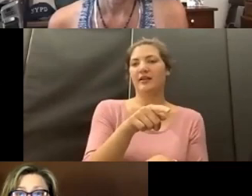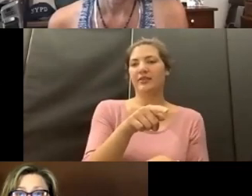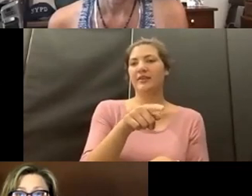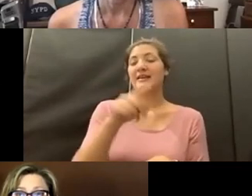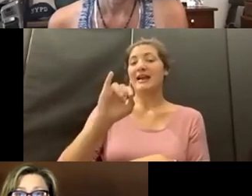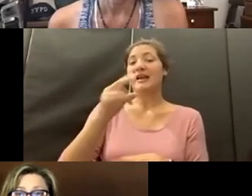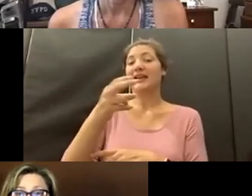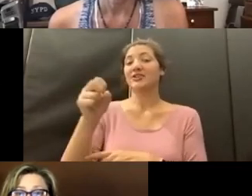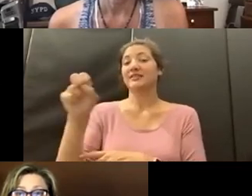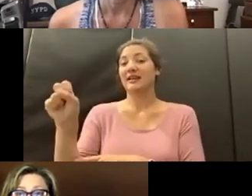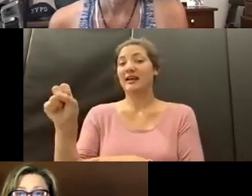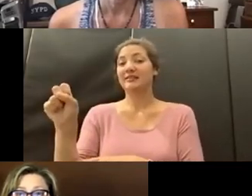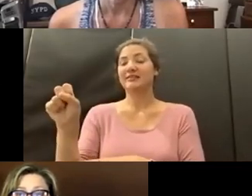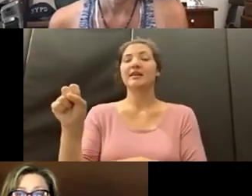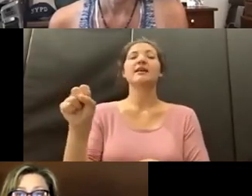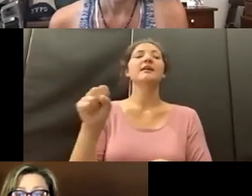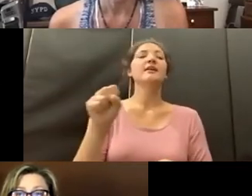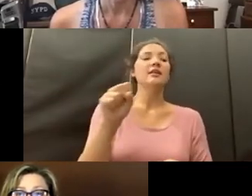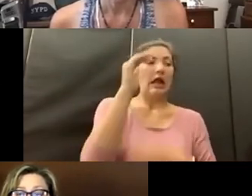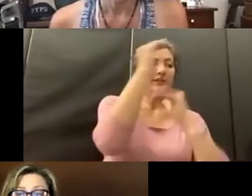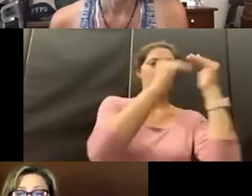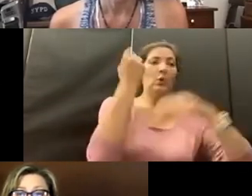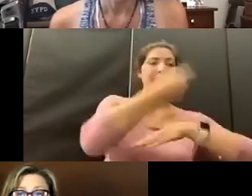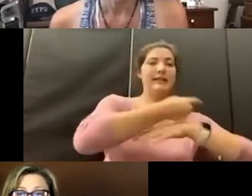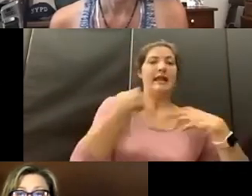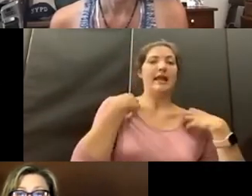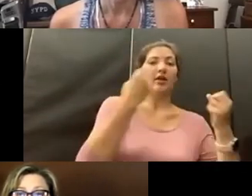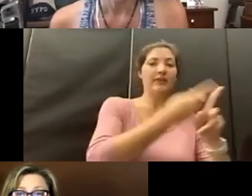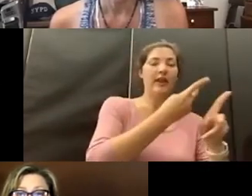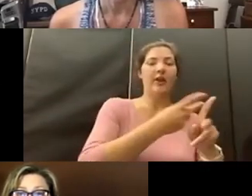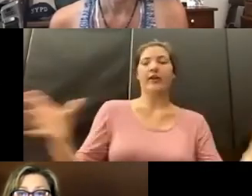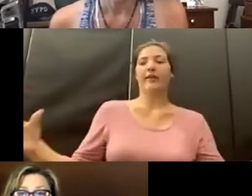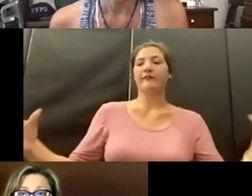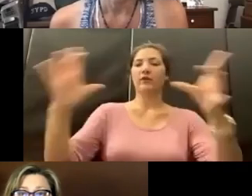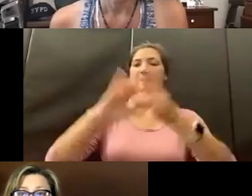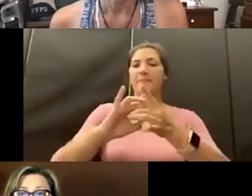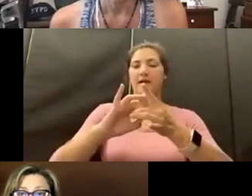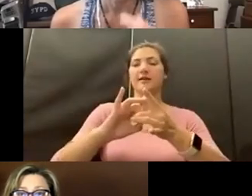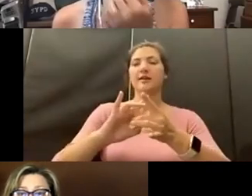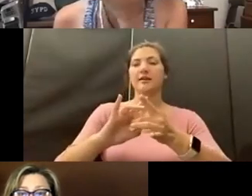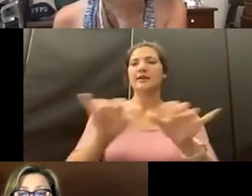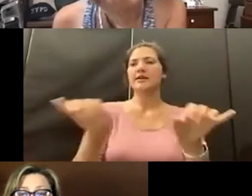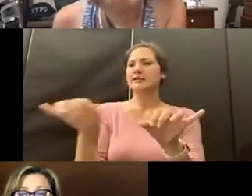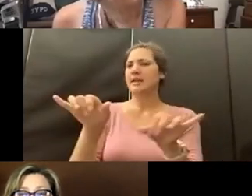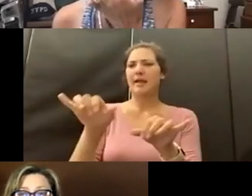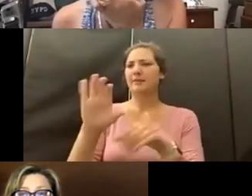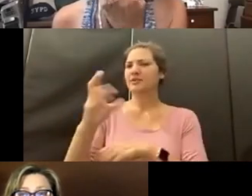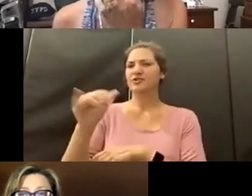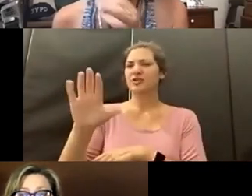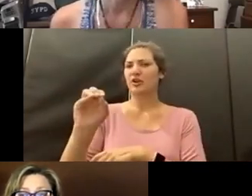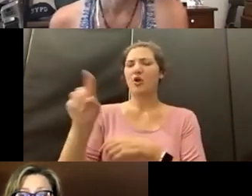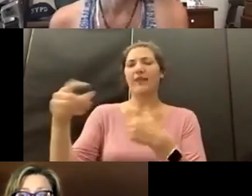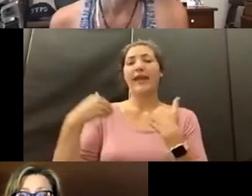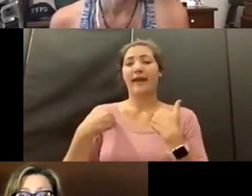with adult day health care, such as is provided in Chico for Butte, Glen, and Tehama counties